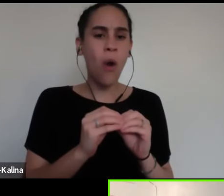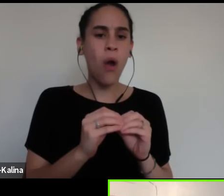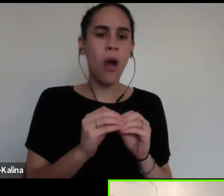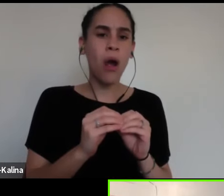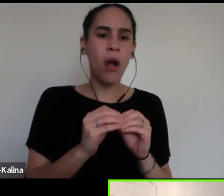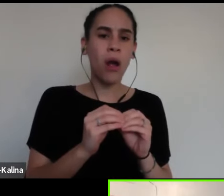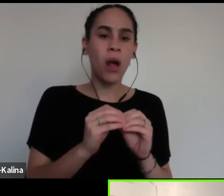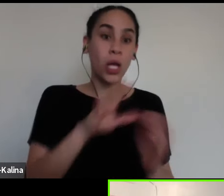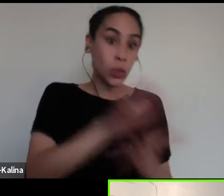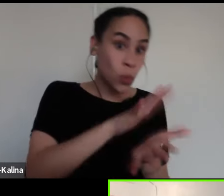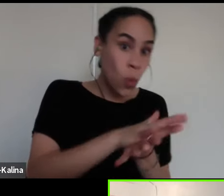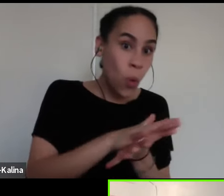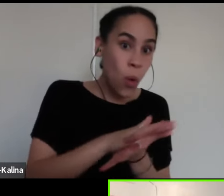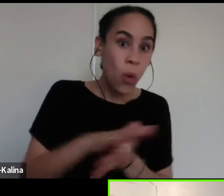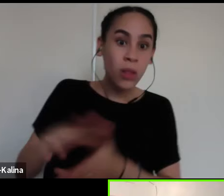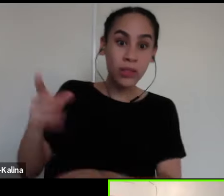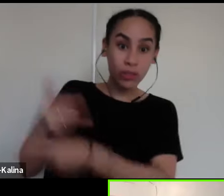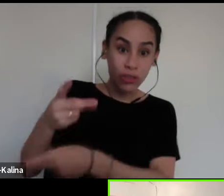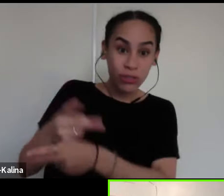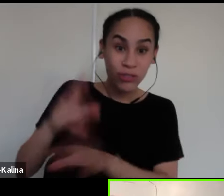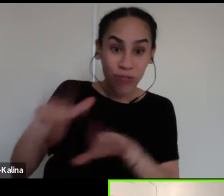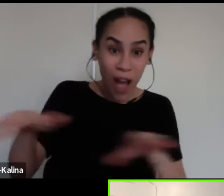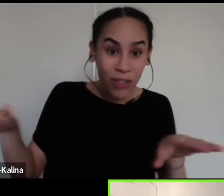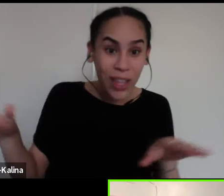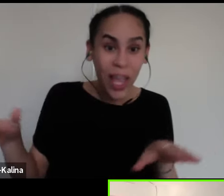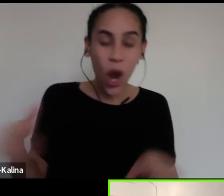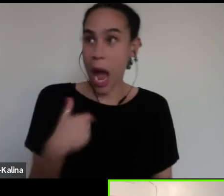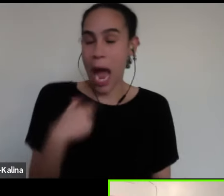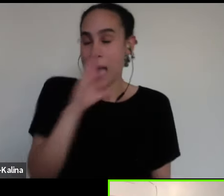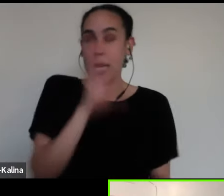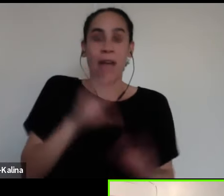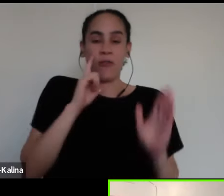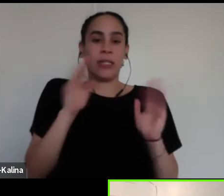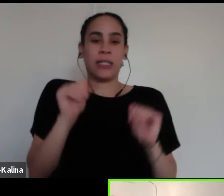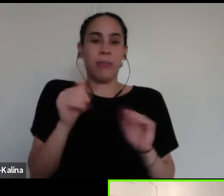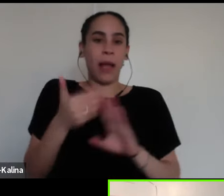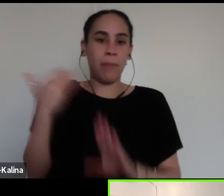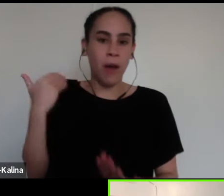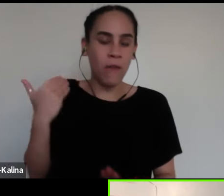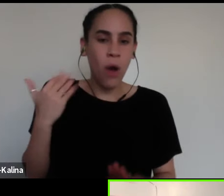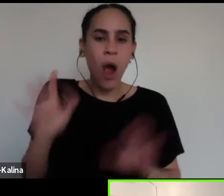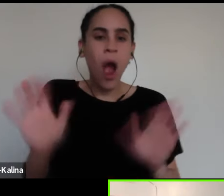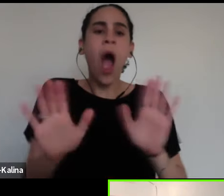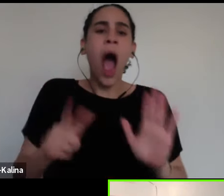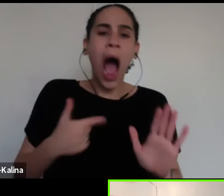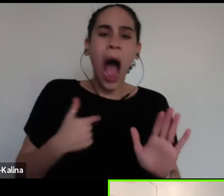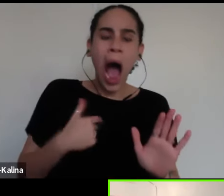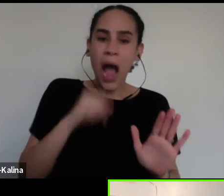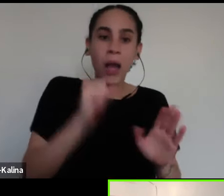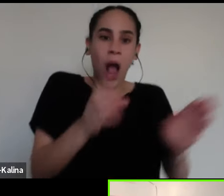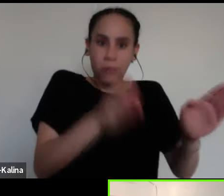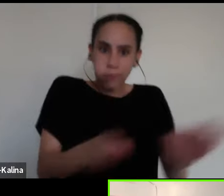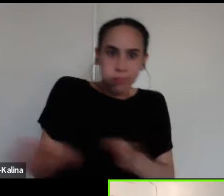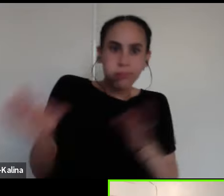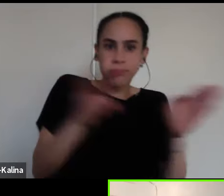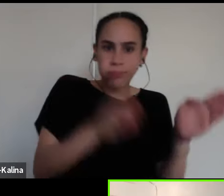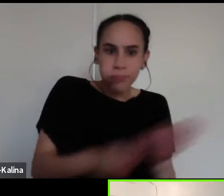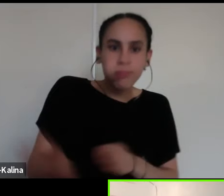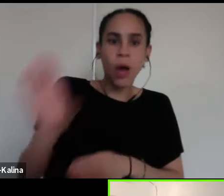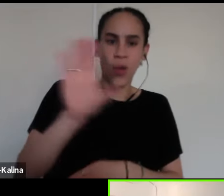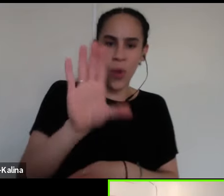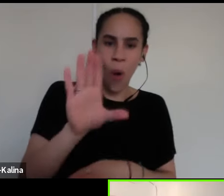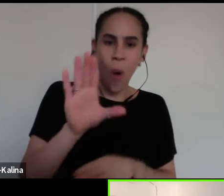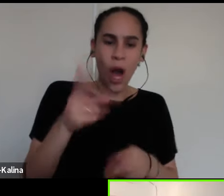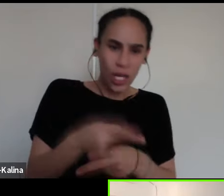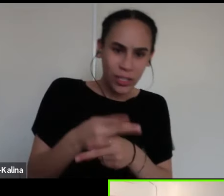and childcare in a way that I never expected to before. And not necessarily, I'm not going to arrange necessarily your childcare, but I need to